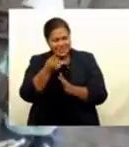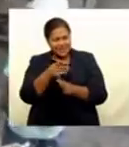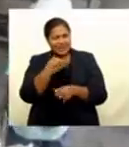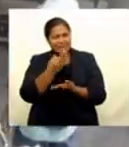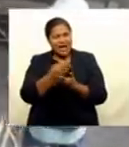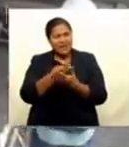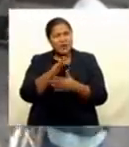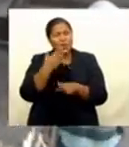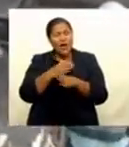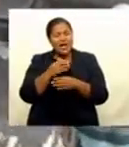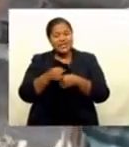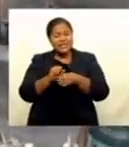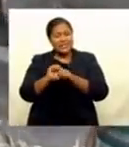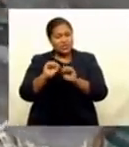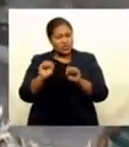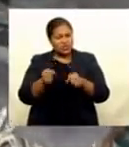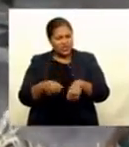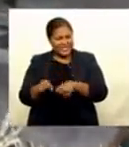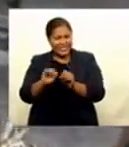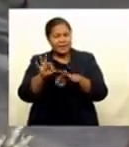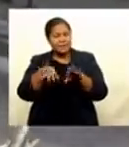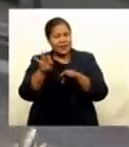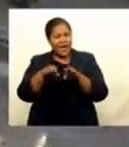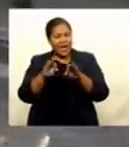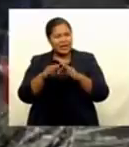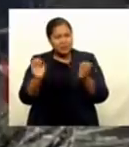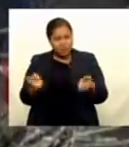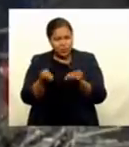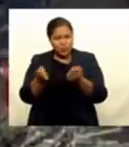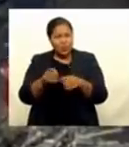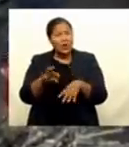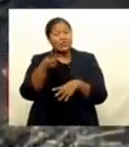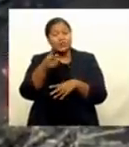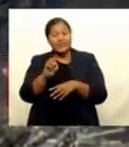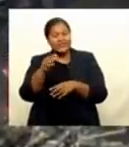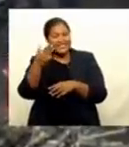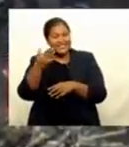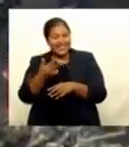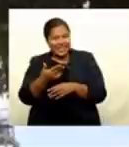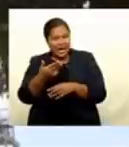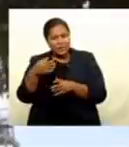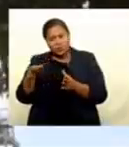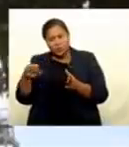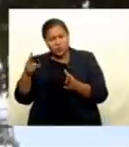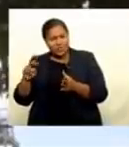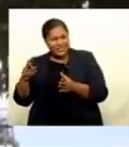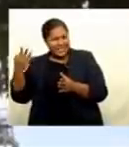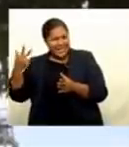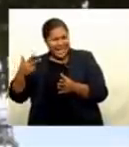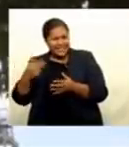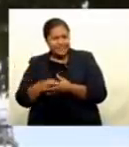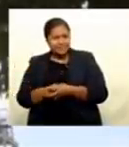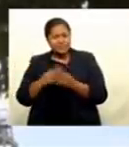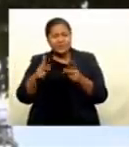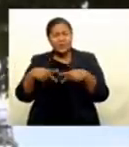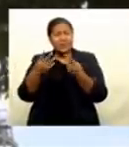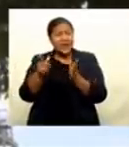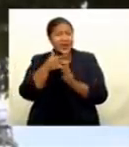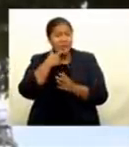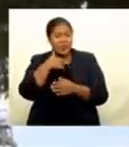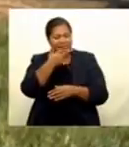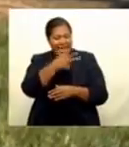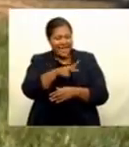to enhance services. Between 2009 and 2018, the fund provided loans of about $82 million